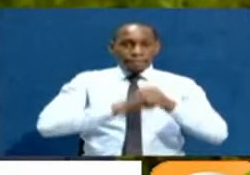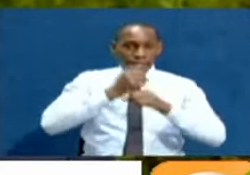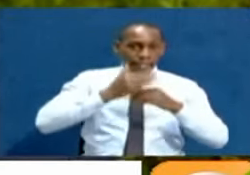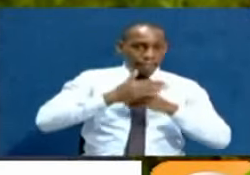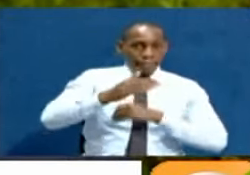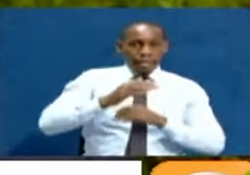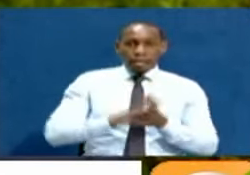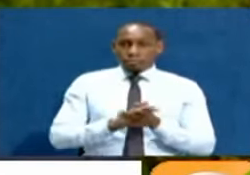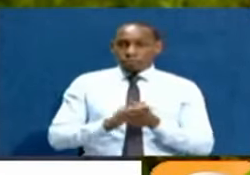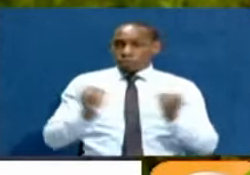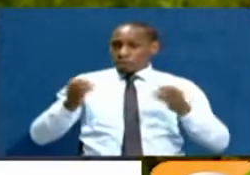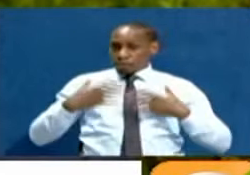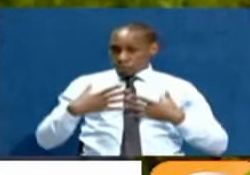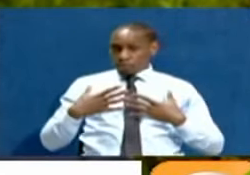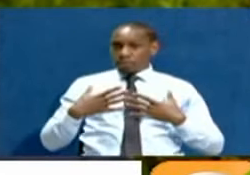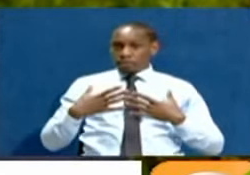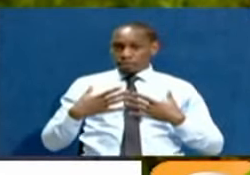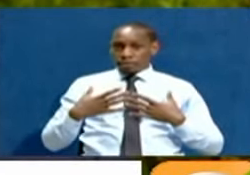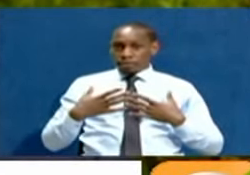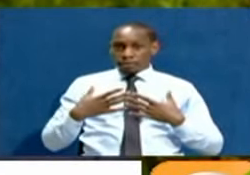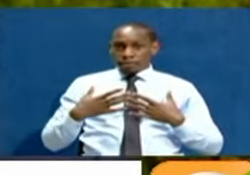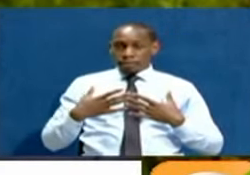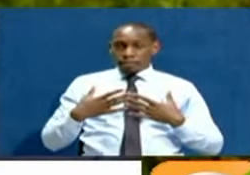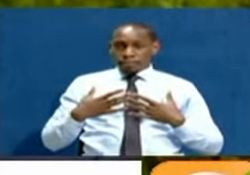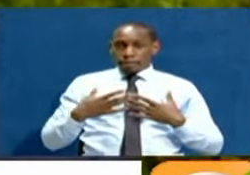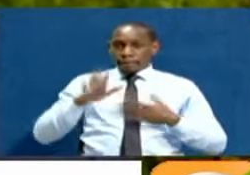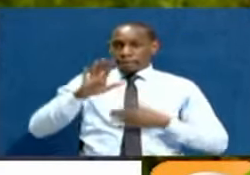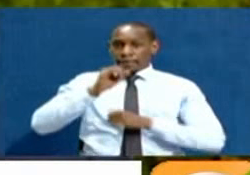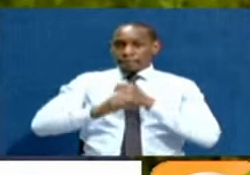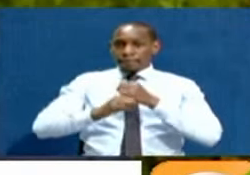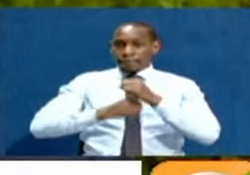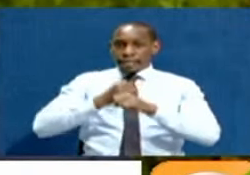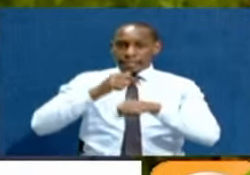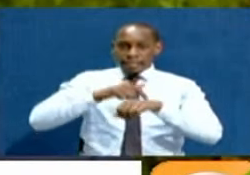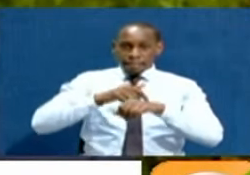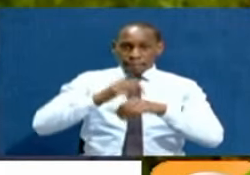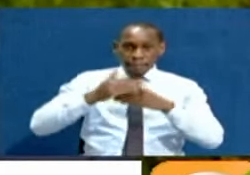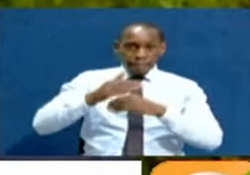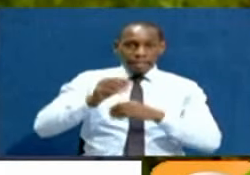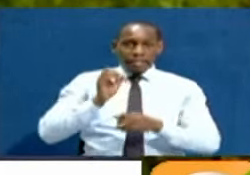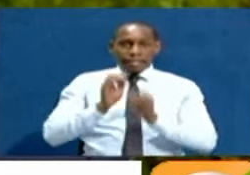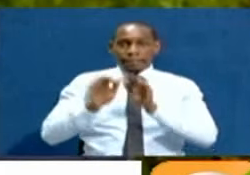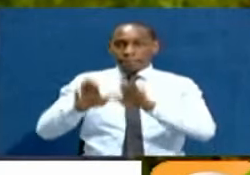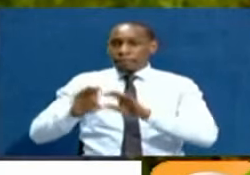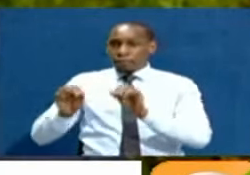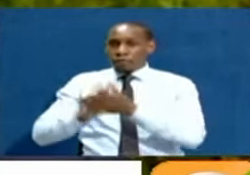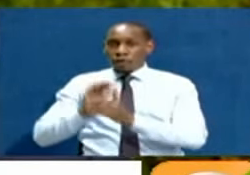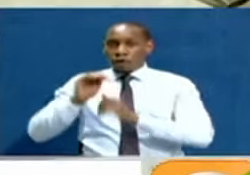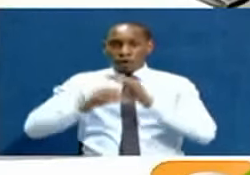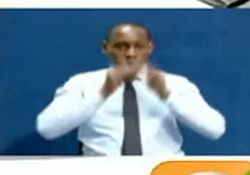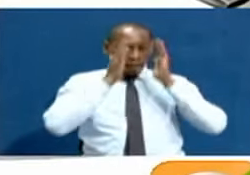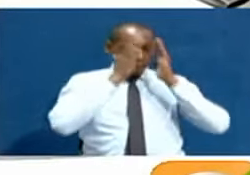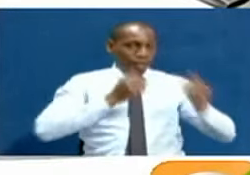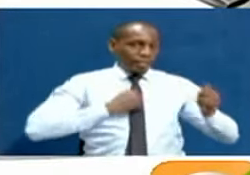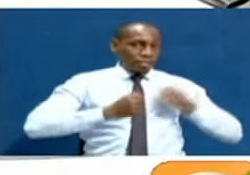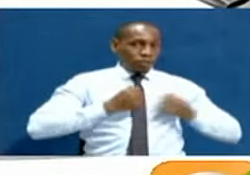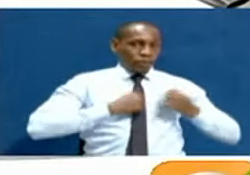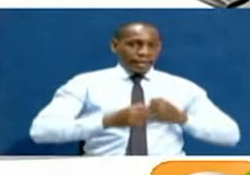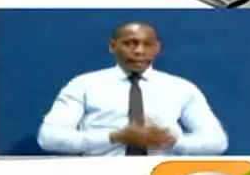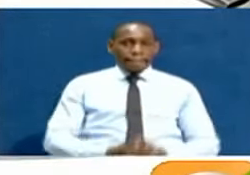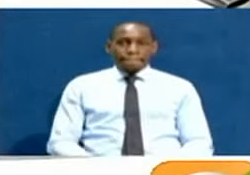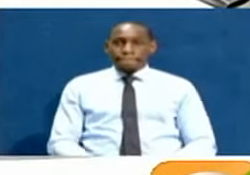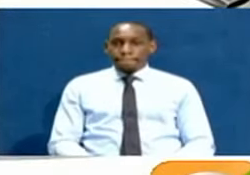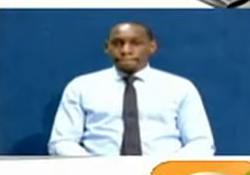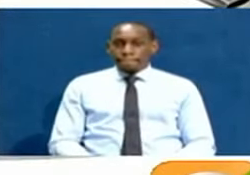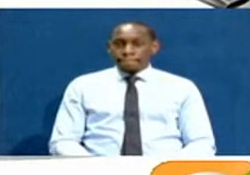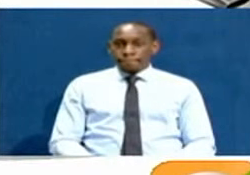wake up and say, you know, I'm being a pessimist now, but I'm saying 5 years' time, we'll wake up. And if we're not careful, all the traffic will be in Kigali.